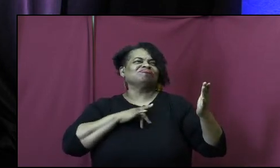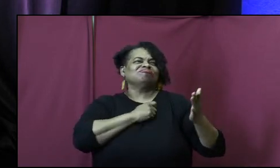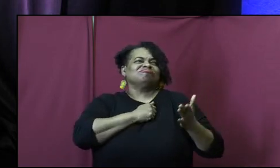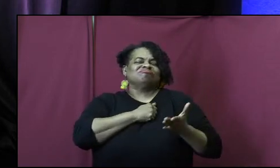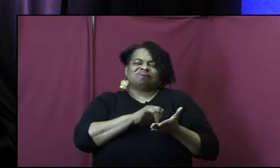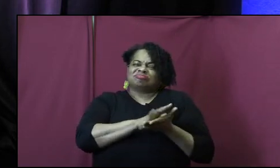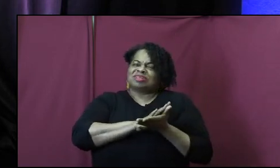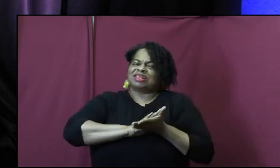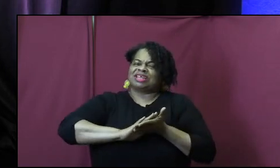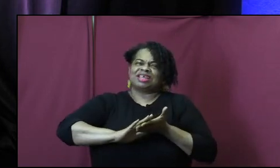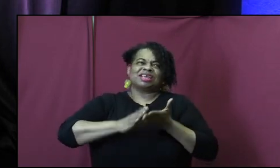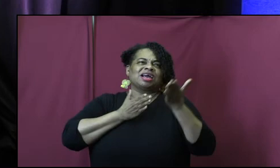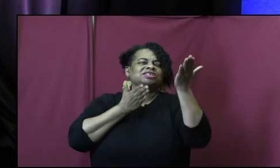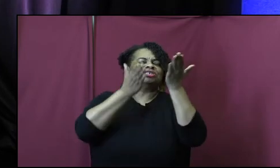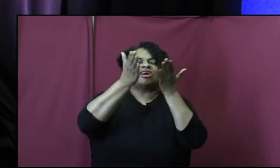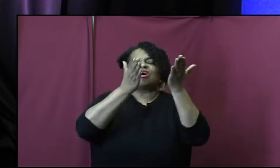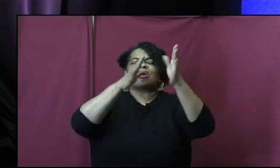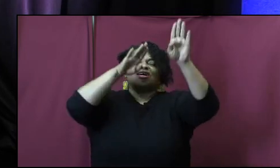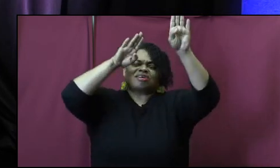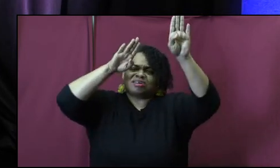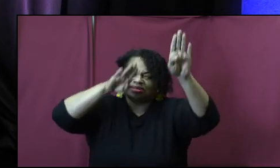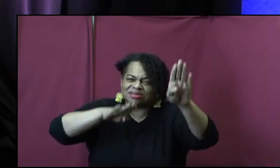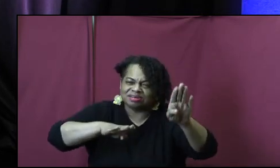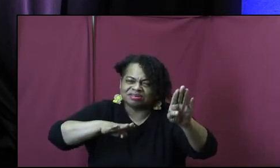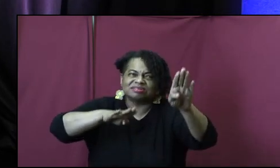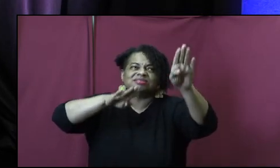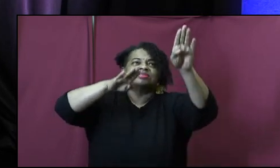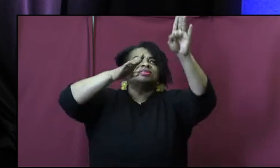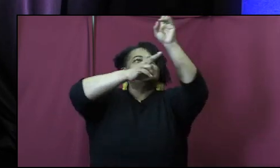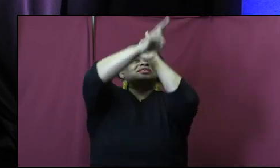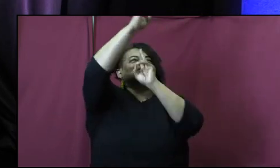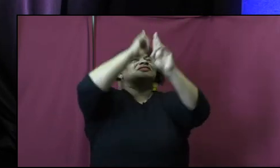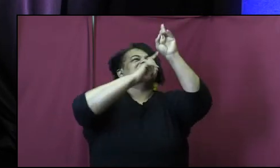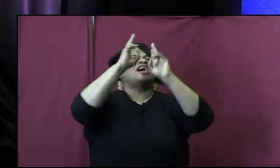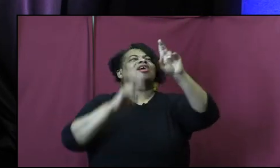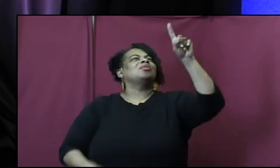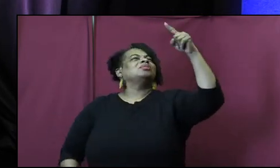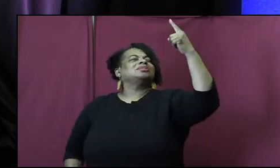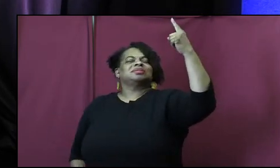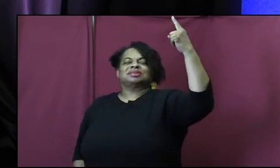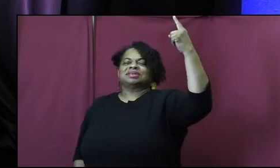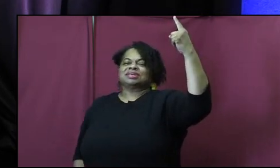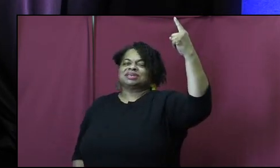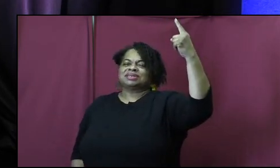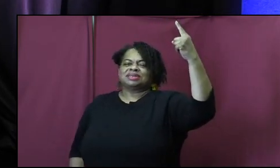I will serve nobody but you.